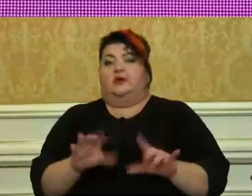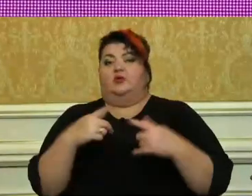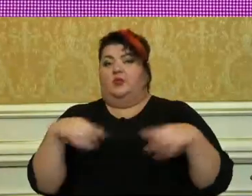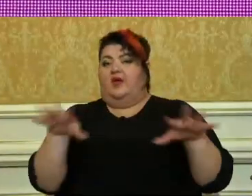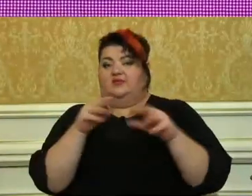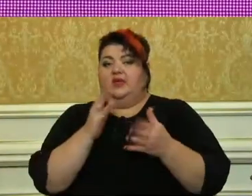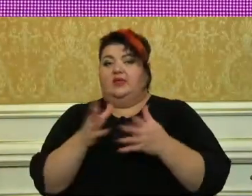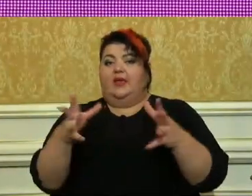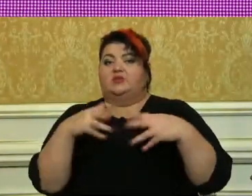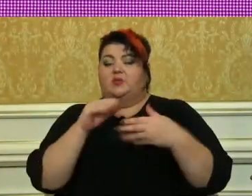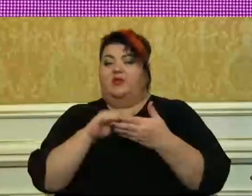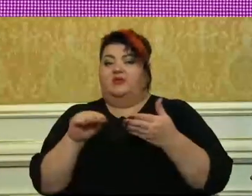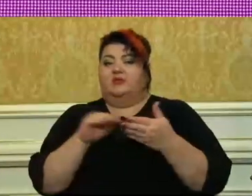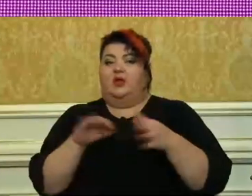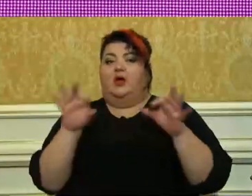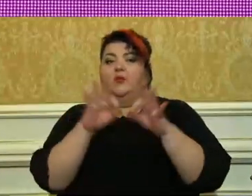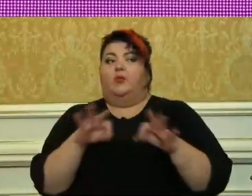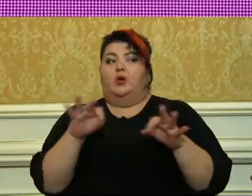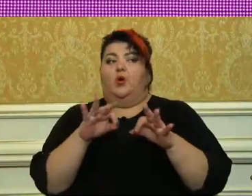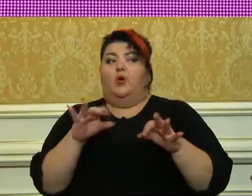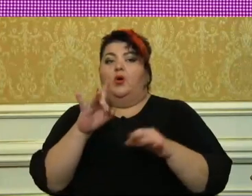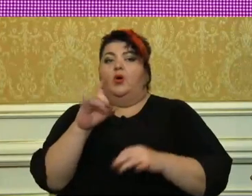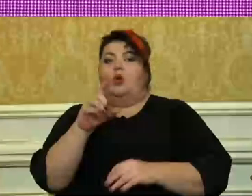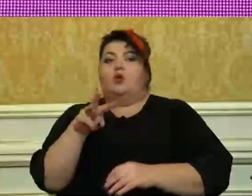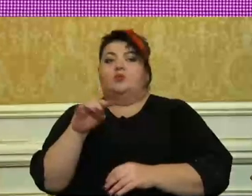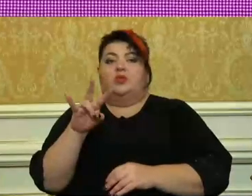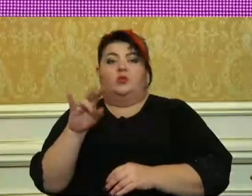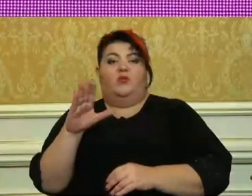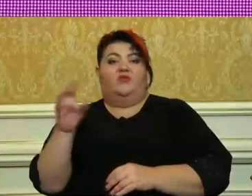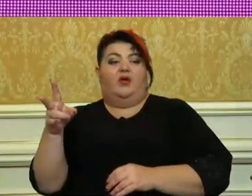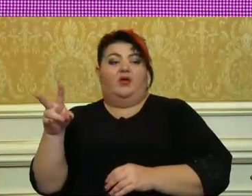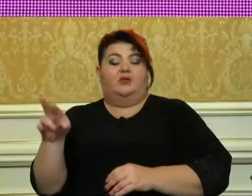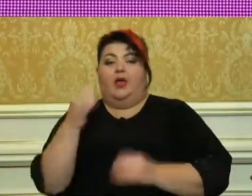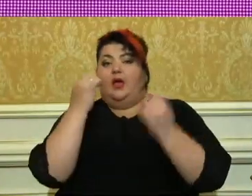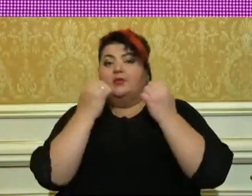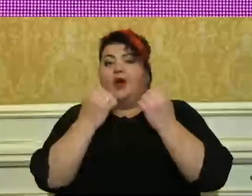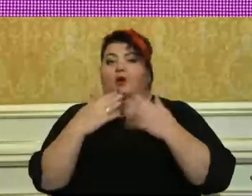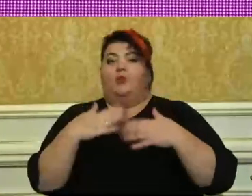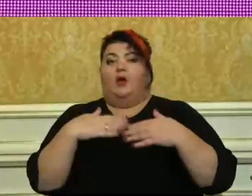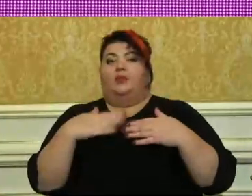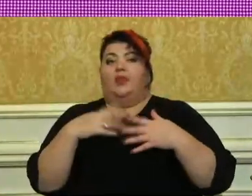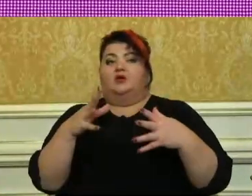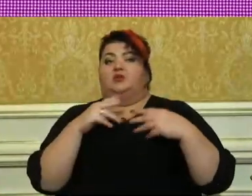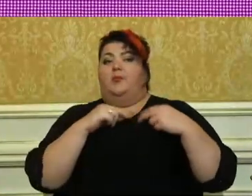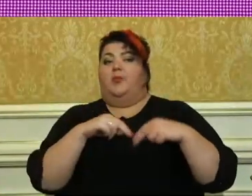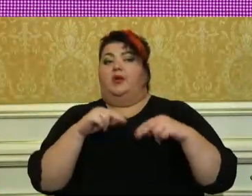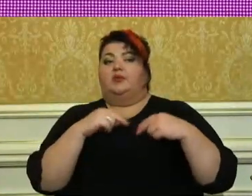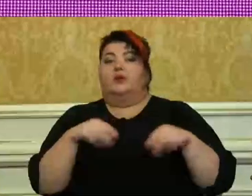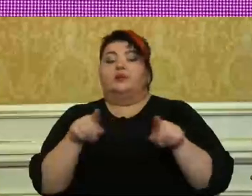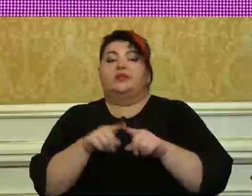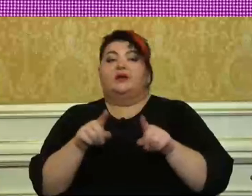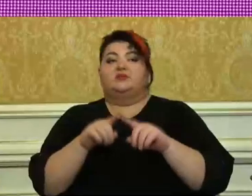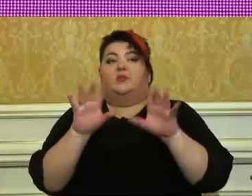example, we adopted two laws. This is the humanitarian sector of laws,